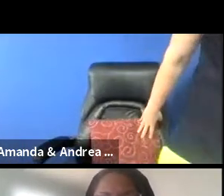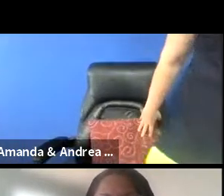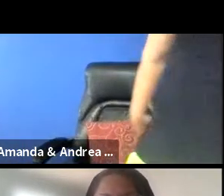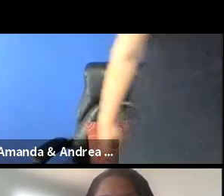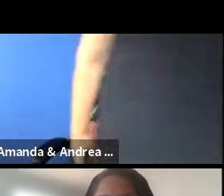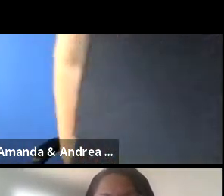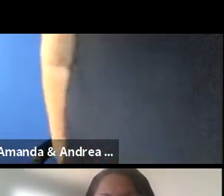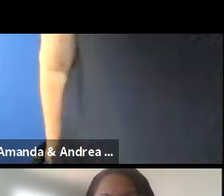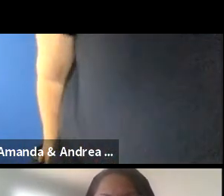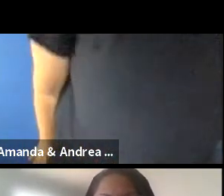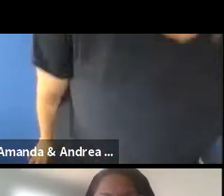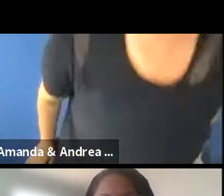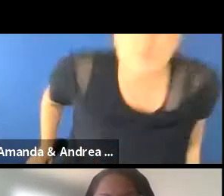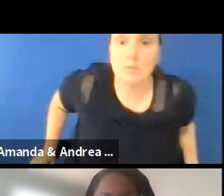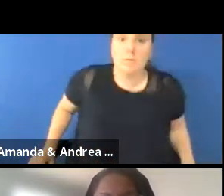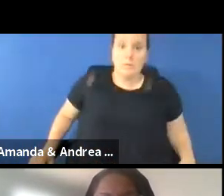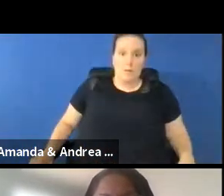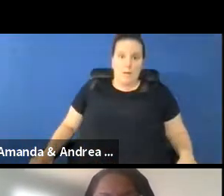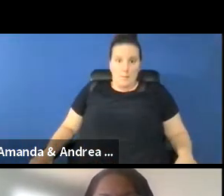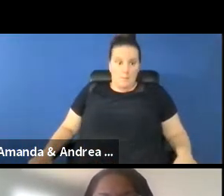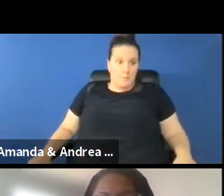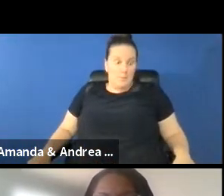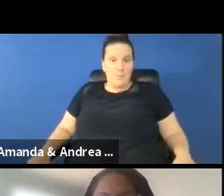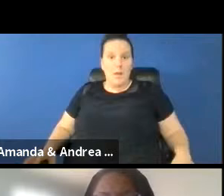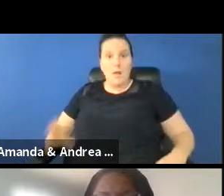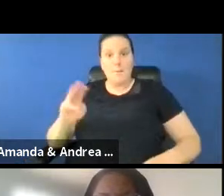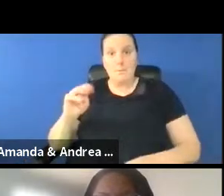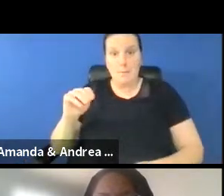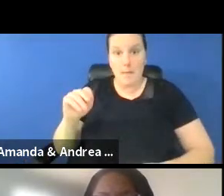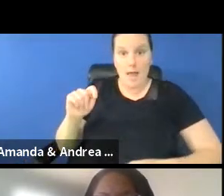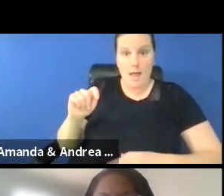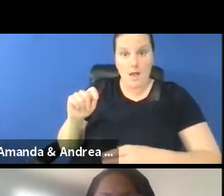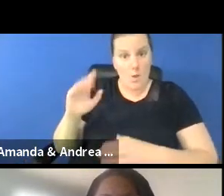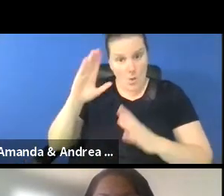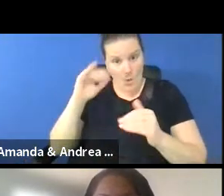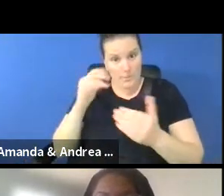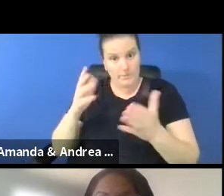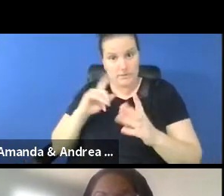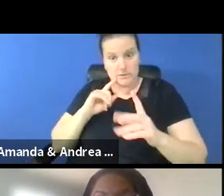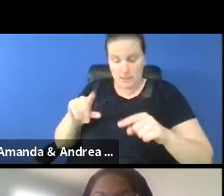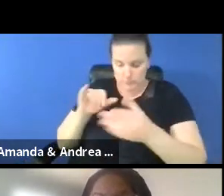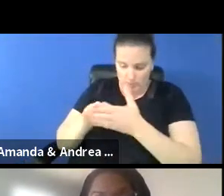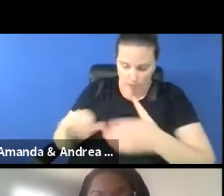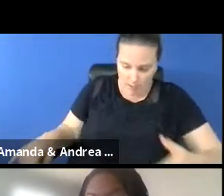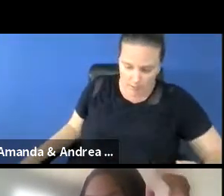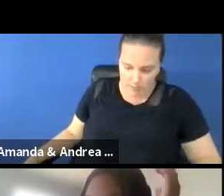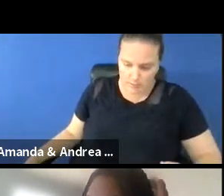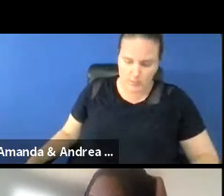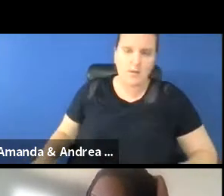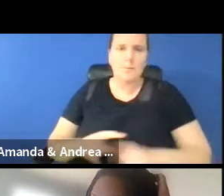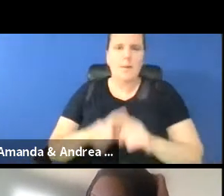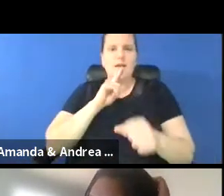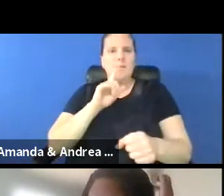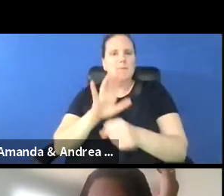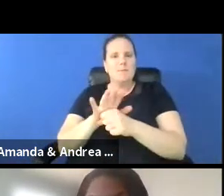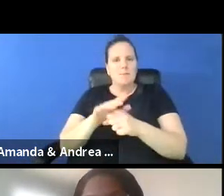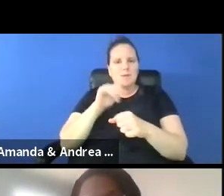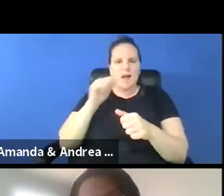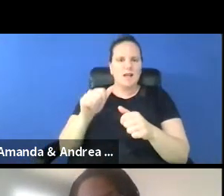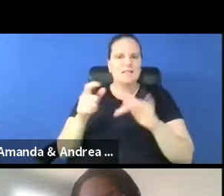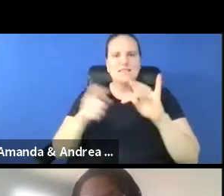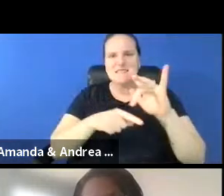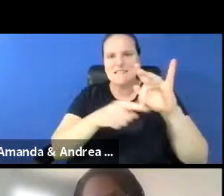So Matt, I hope that answered your question, but the commitment is that we're not going to skip any